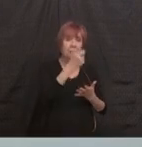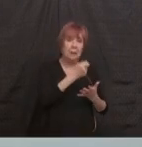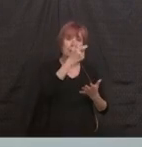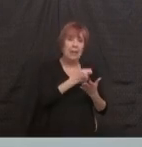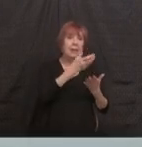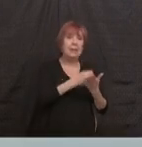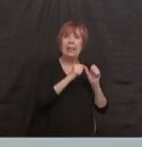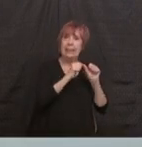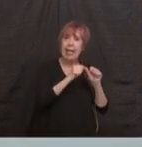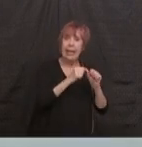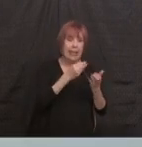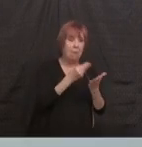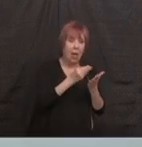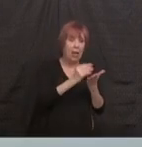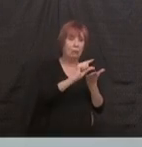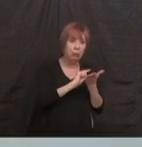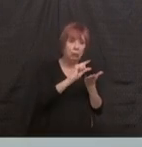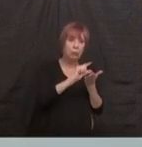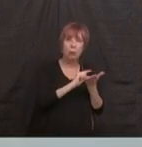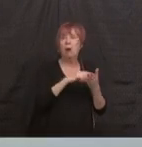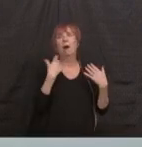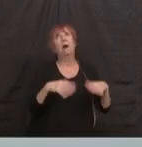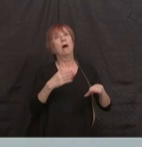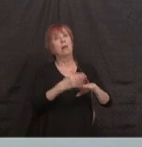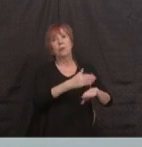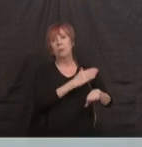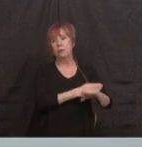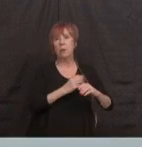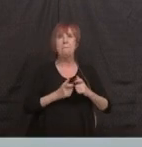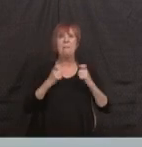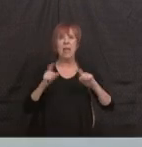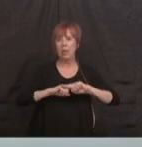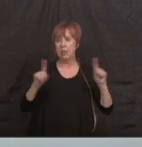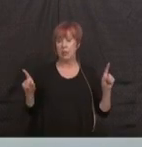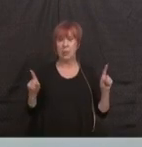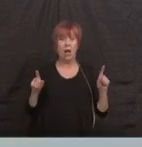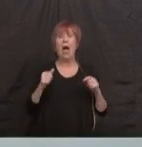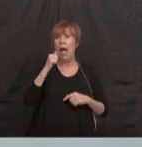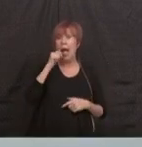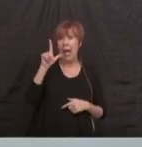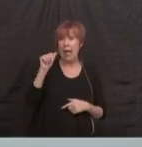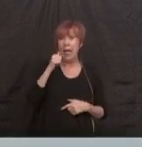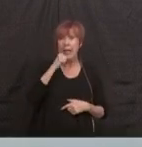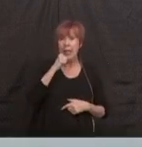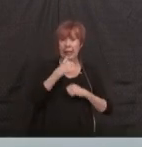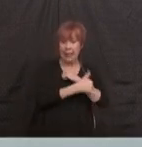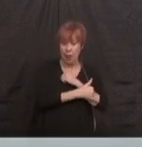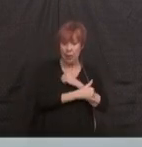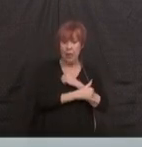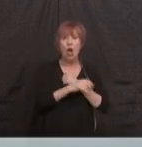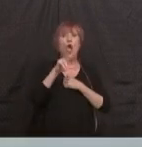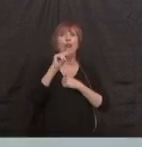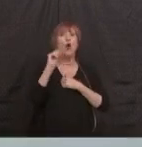small steady amount, it makes a huge difference. And in LA County, where 30% of the women who are heads of